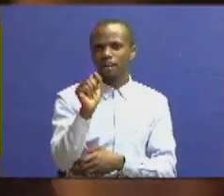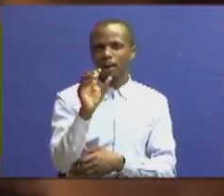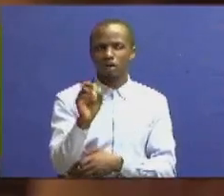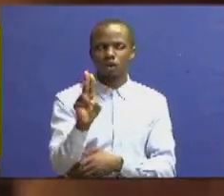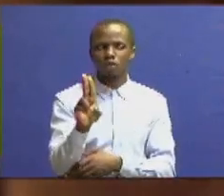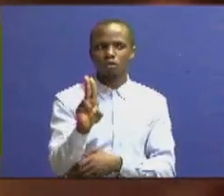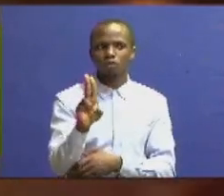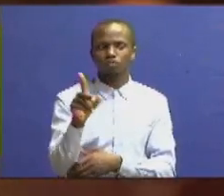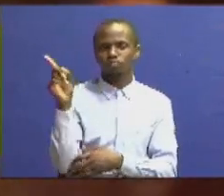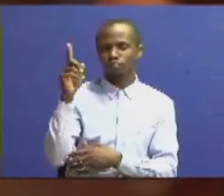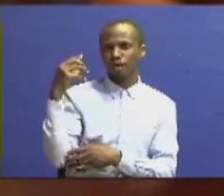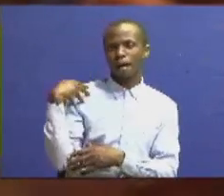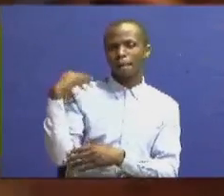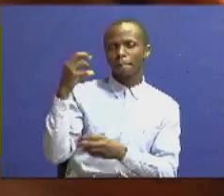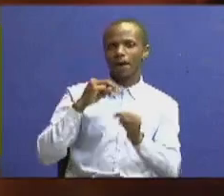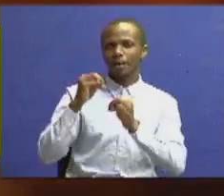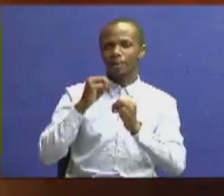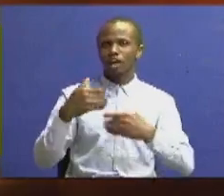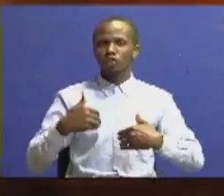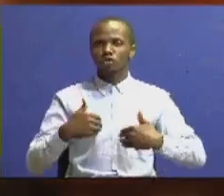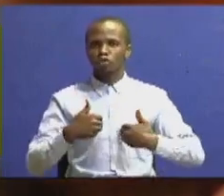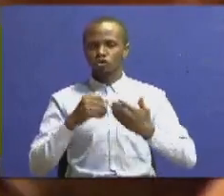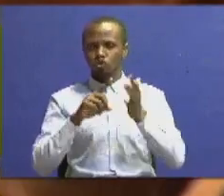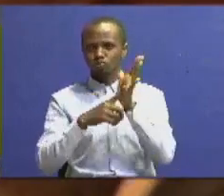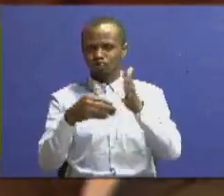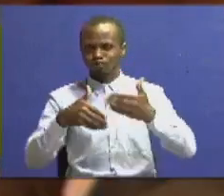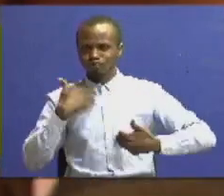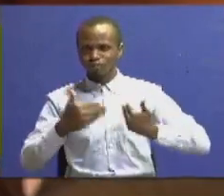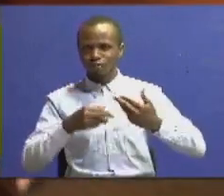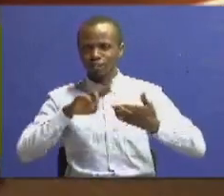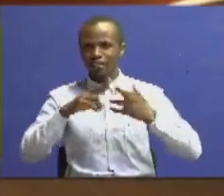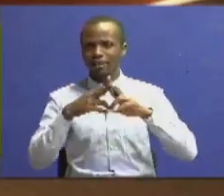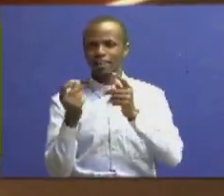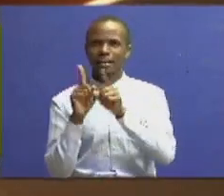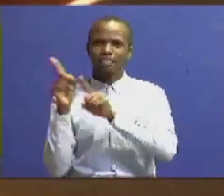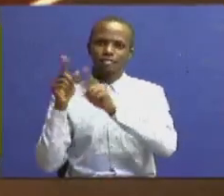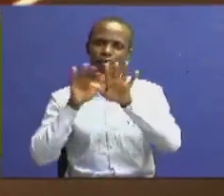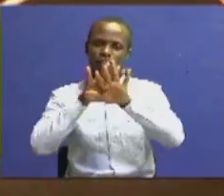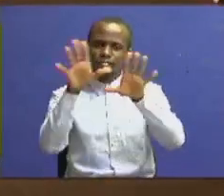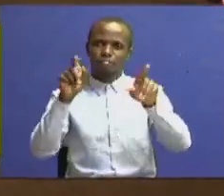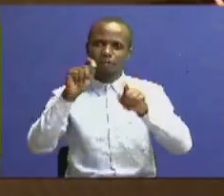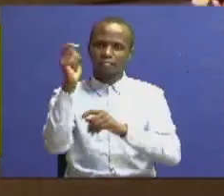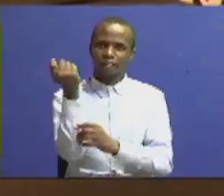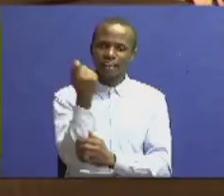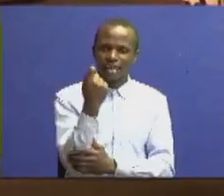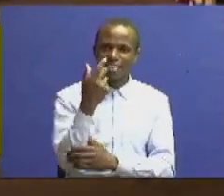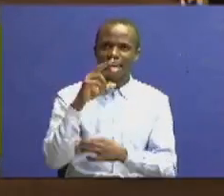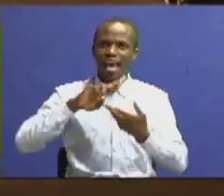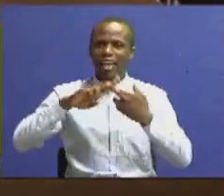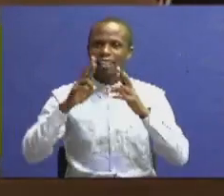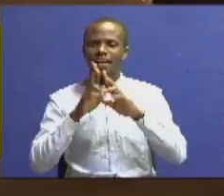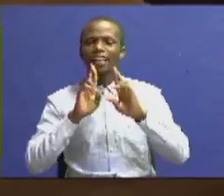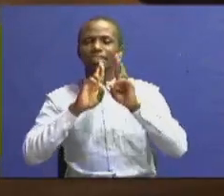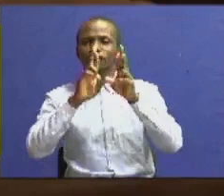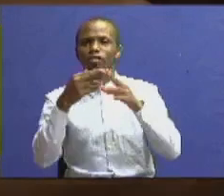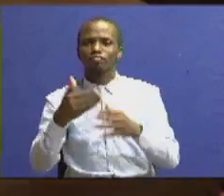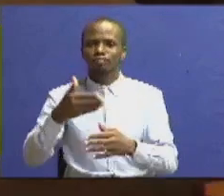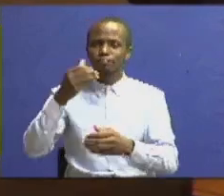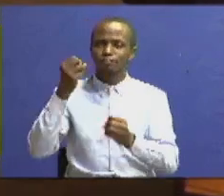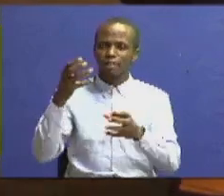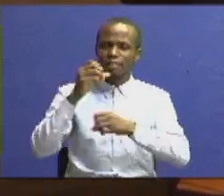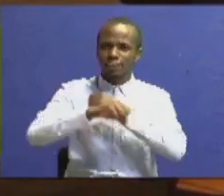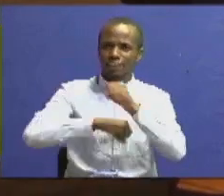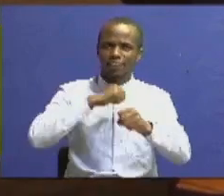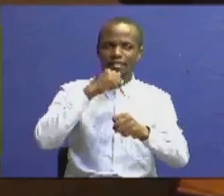manager, expressed his gratitude to be associated with Safari Rally Kenya due to their good result over years.